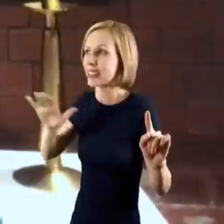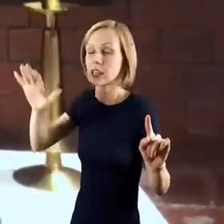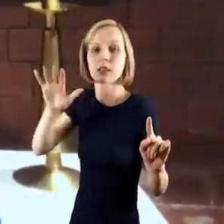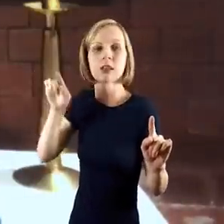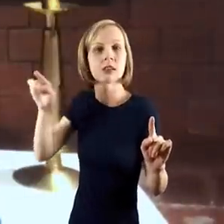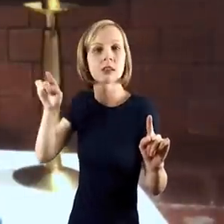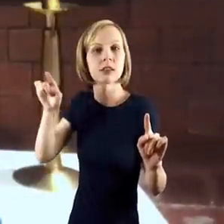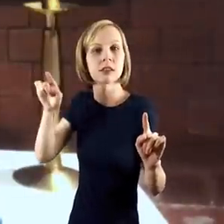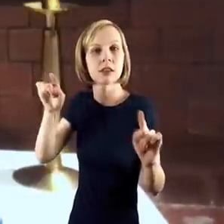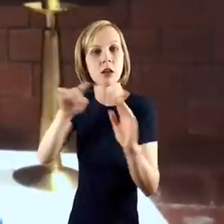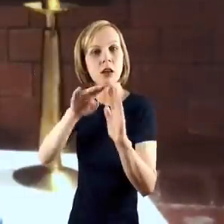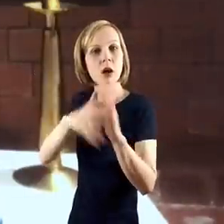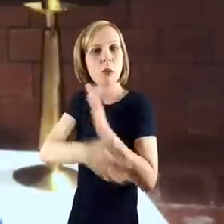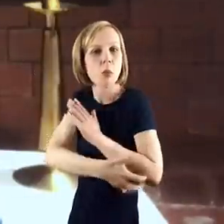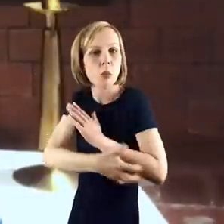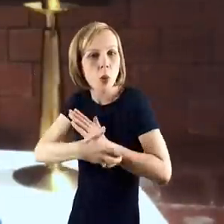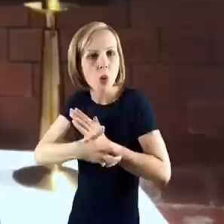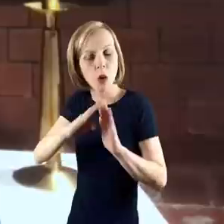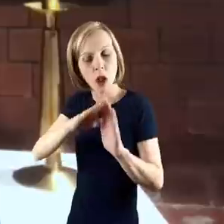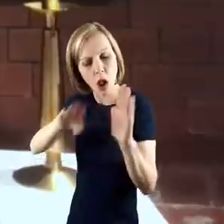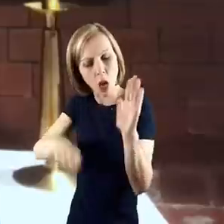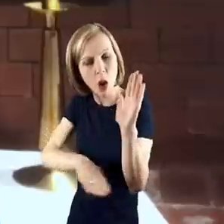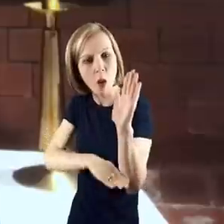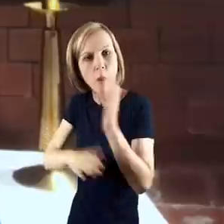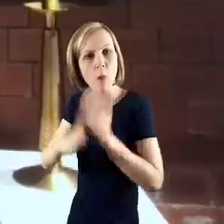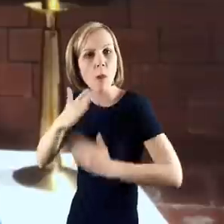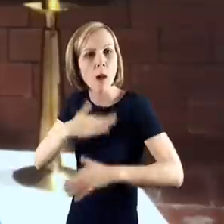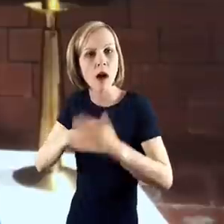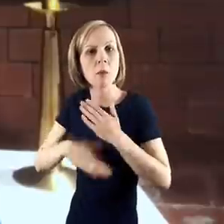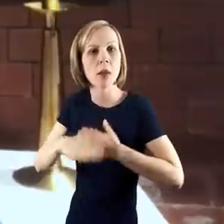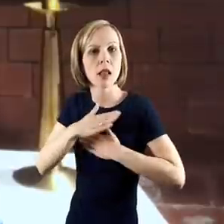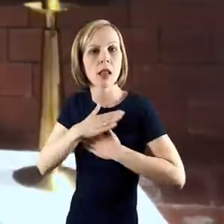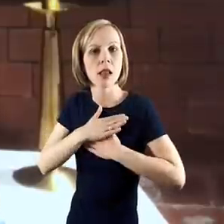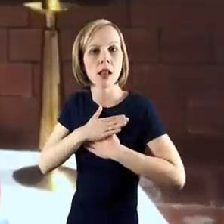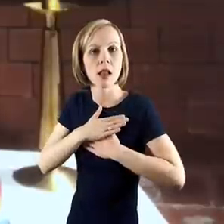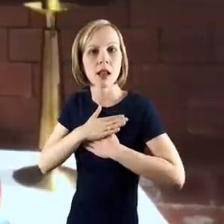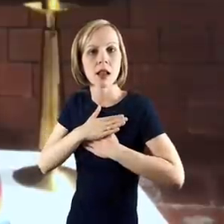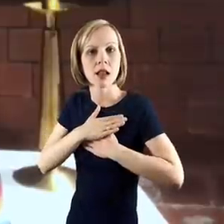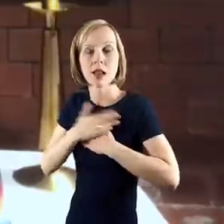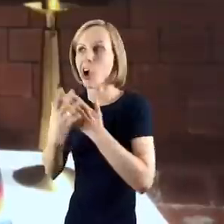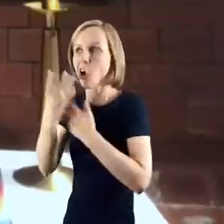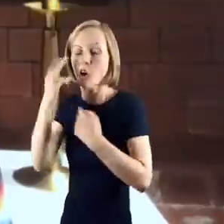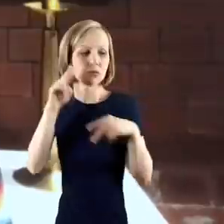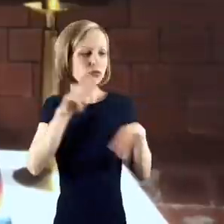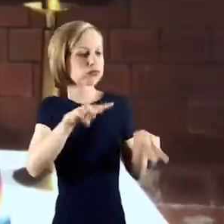lowly and the meek upon whom God's gaze rests.